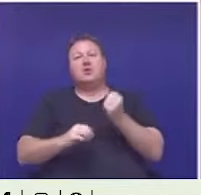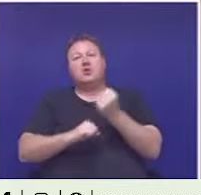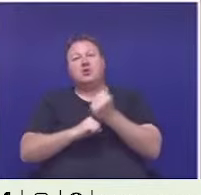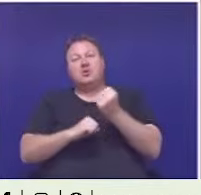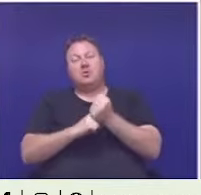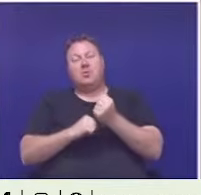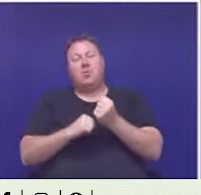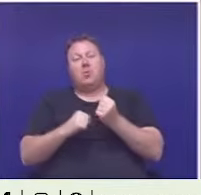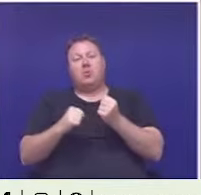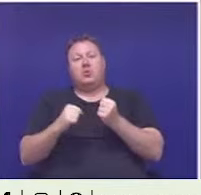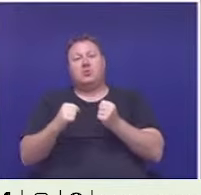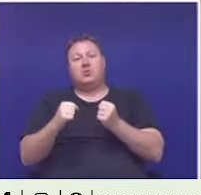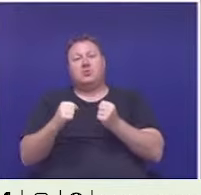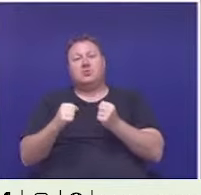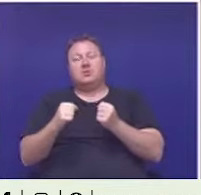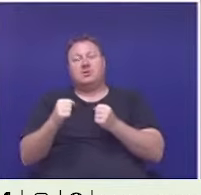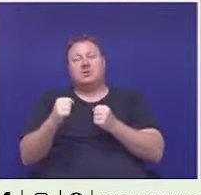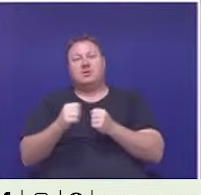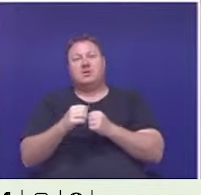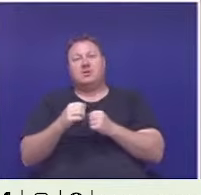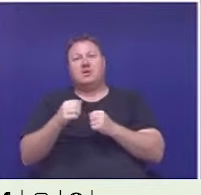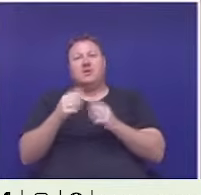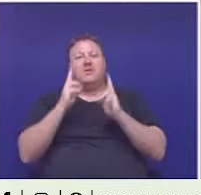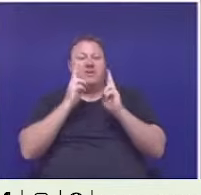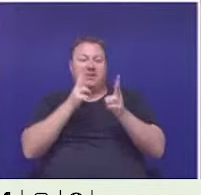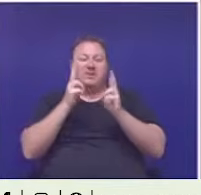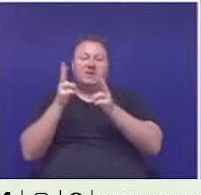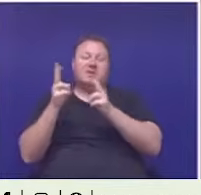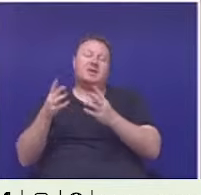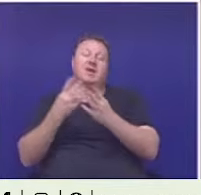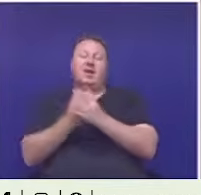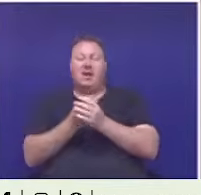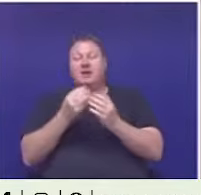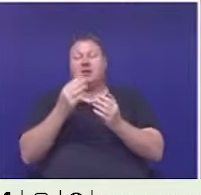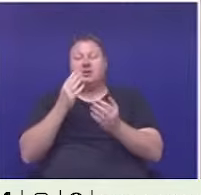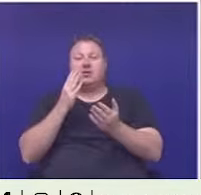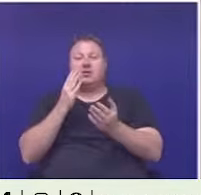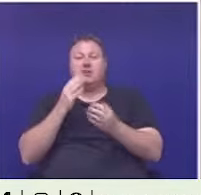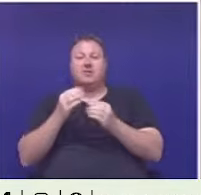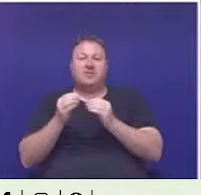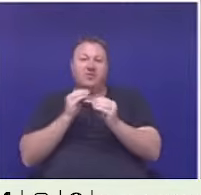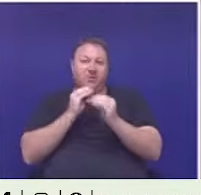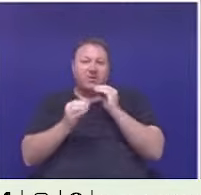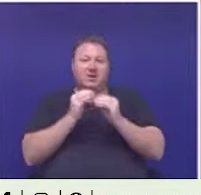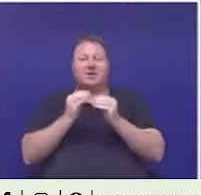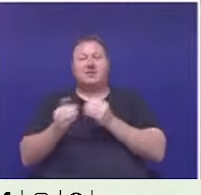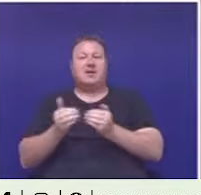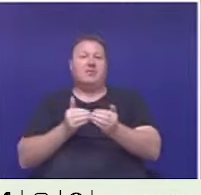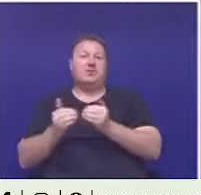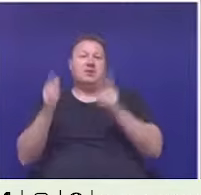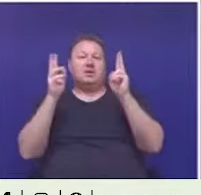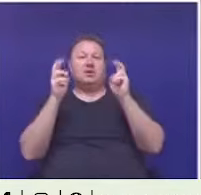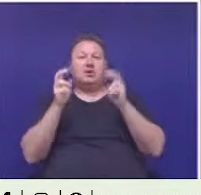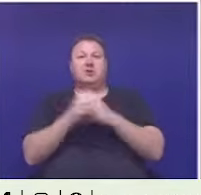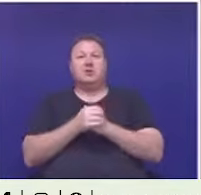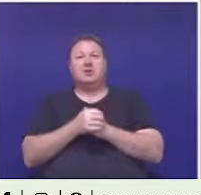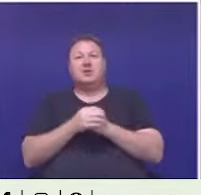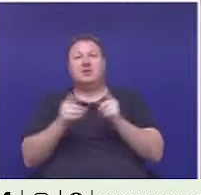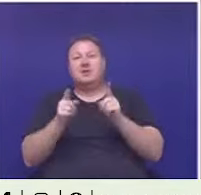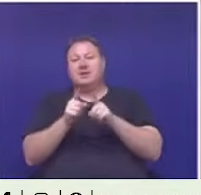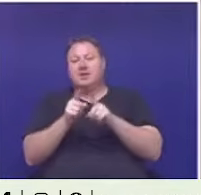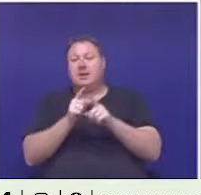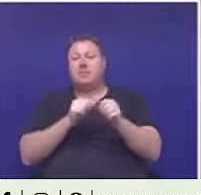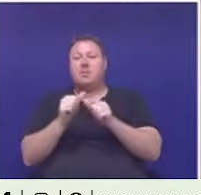visits and structured reporting and escalating where governance issues persist, And we measure and strengthen parental